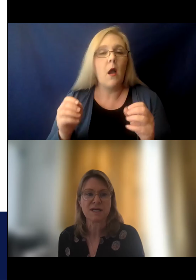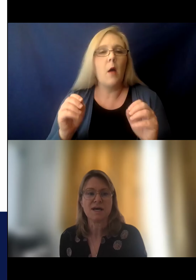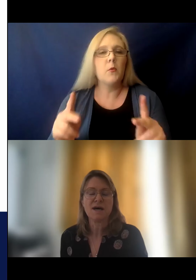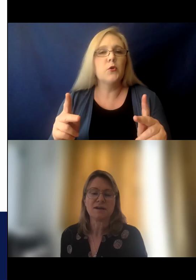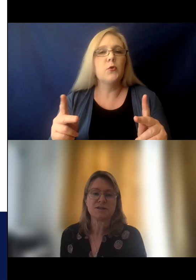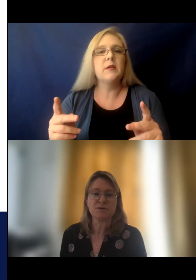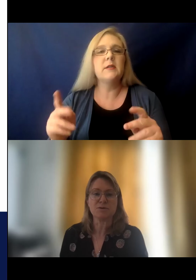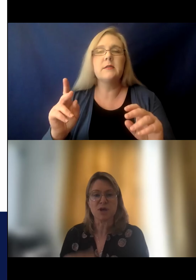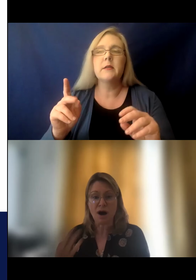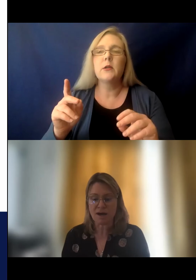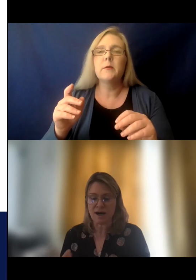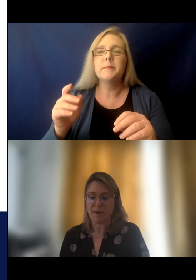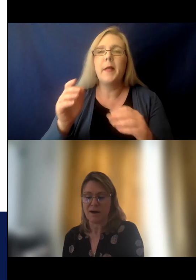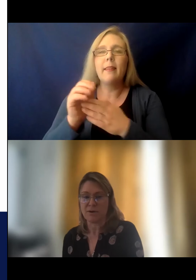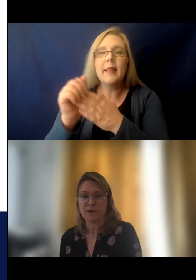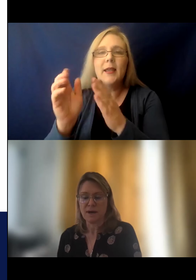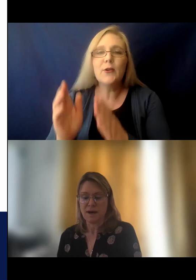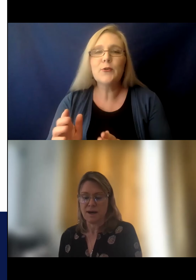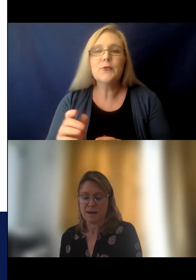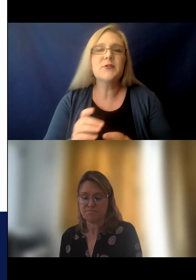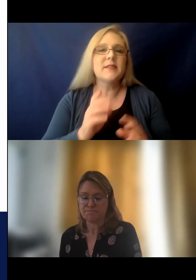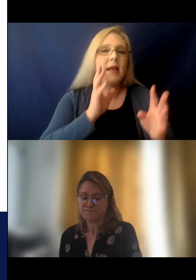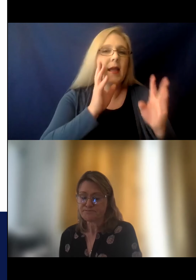innovators to talk about